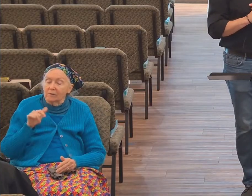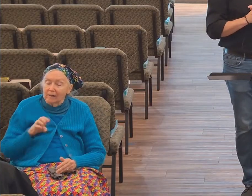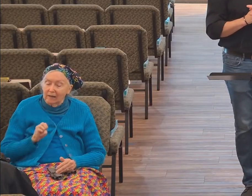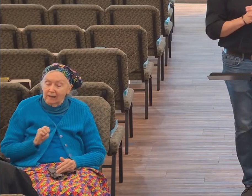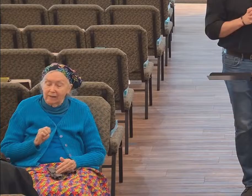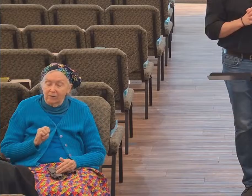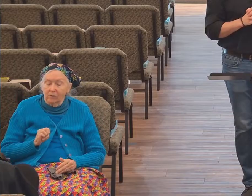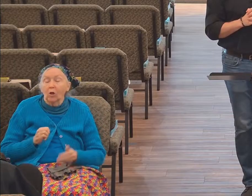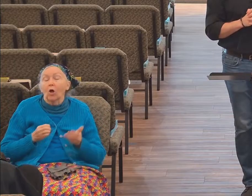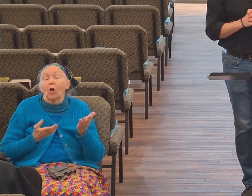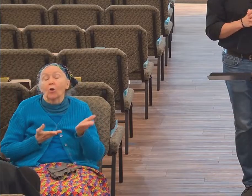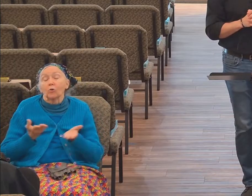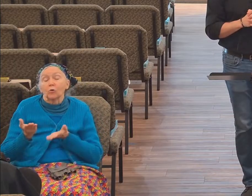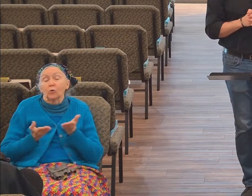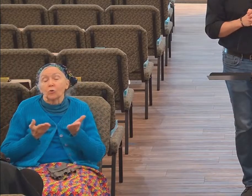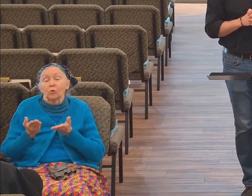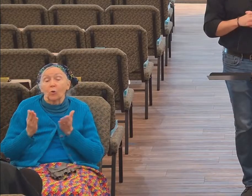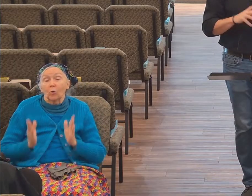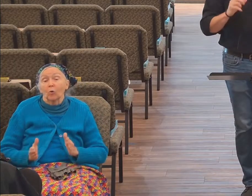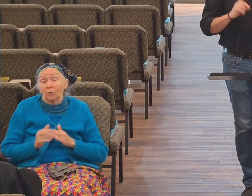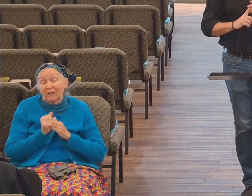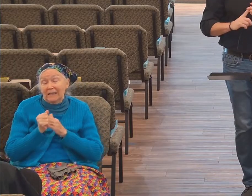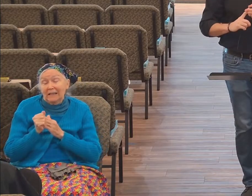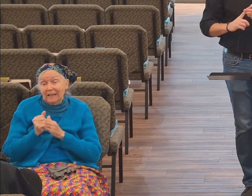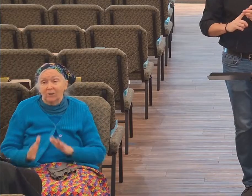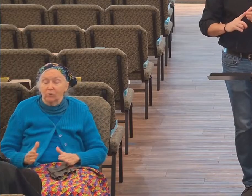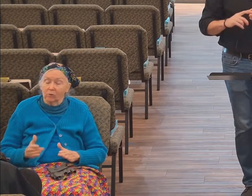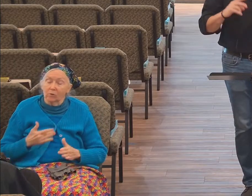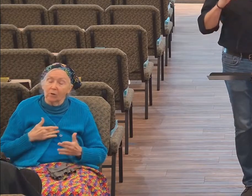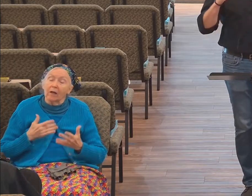Servant-style leadership, right? Tender,